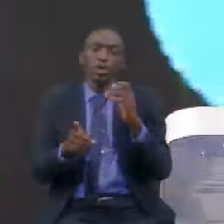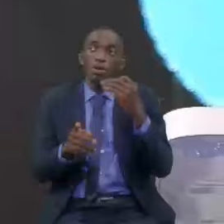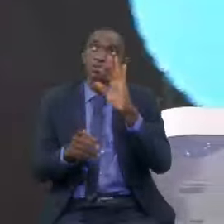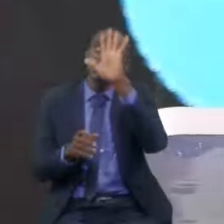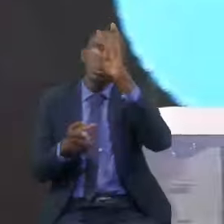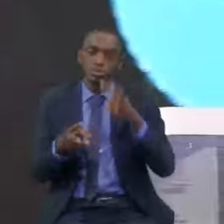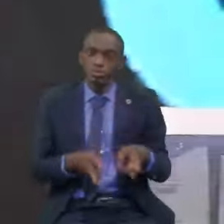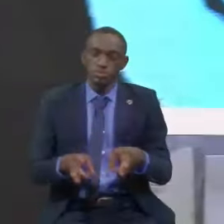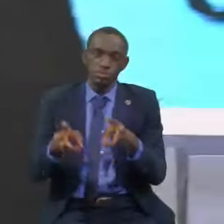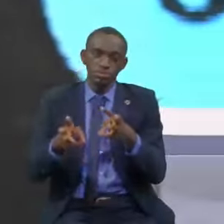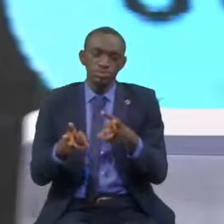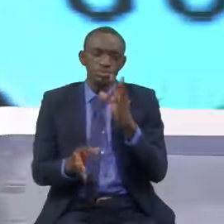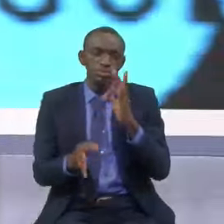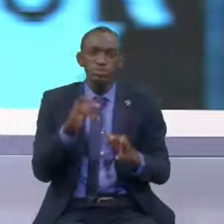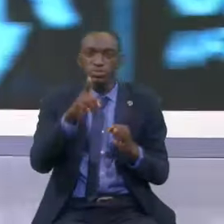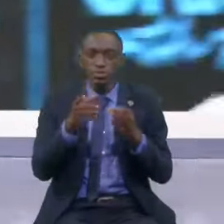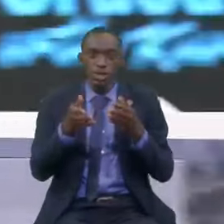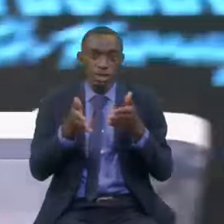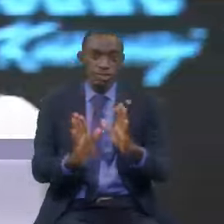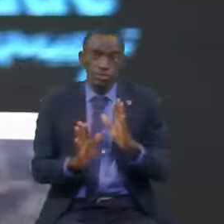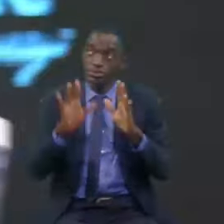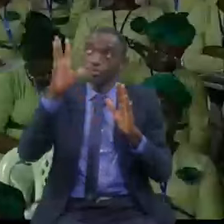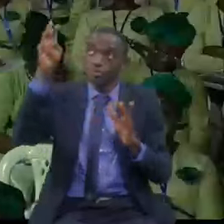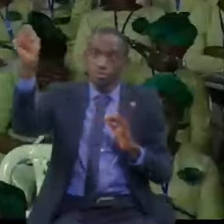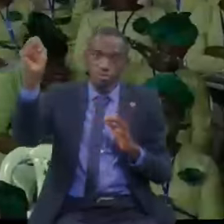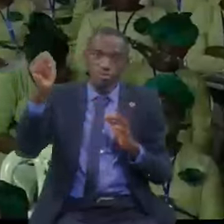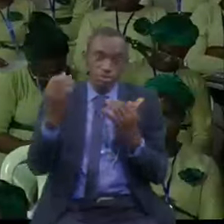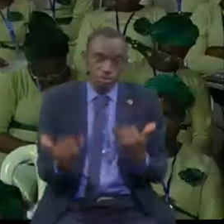allow him, tonight is your night.